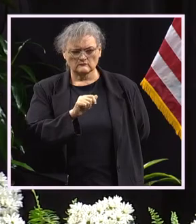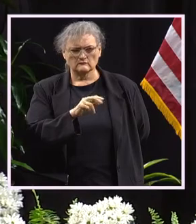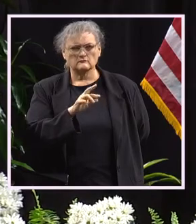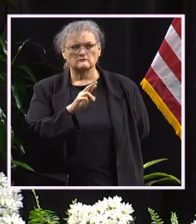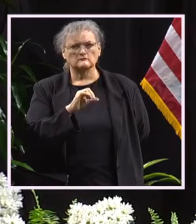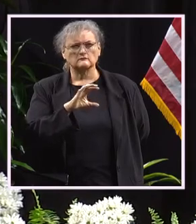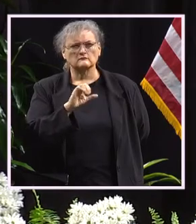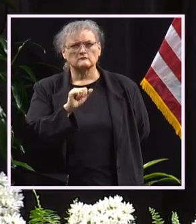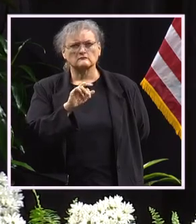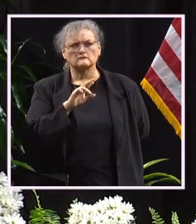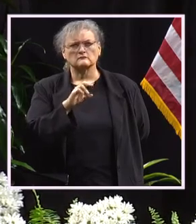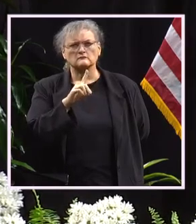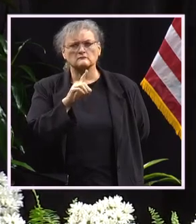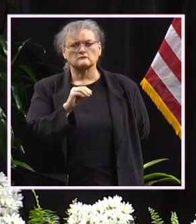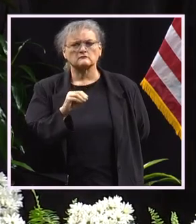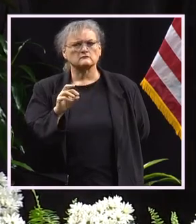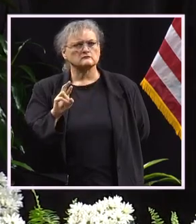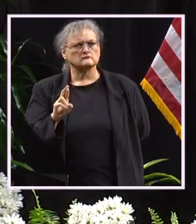Ricardo Recio III,